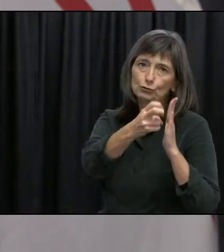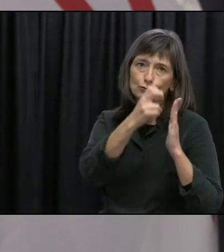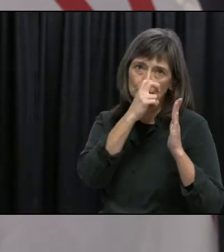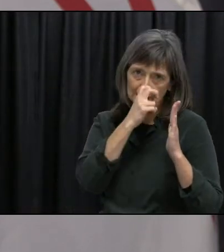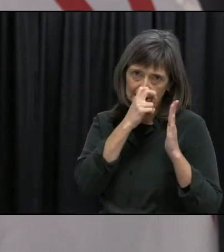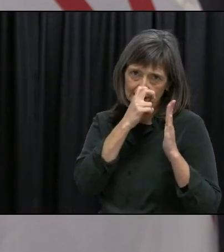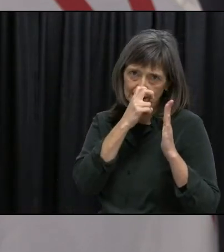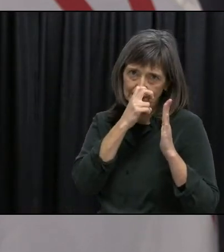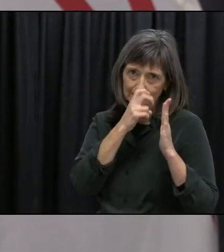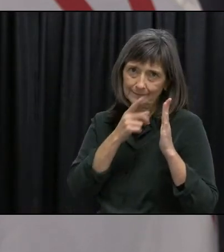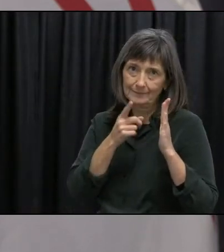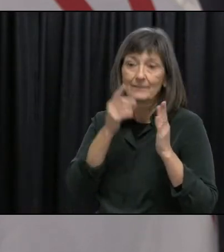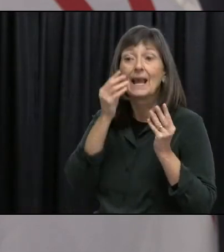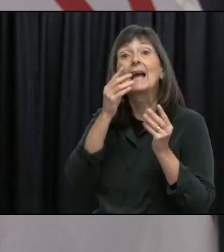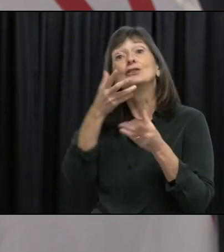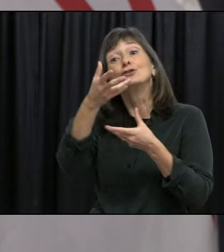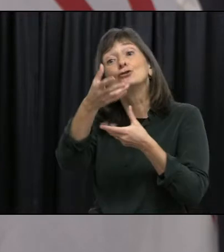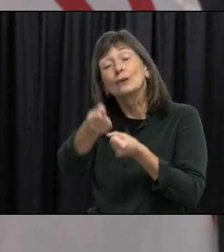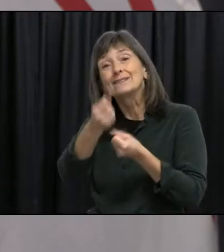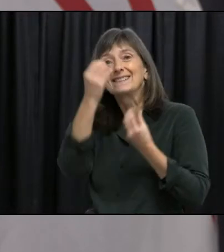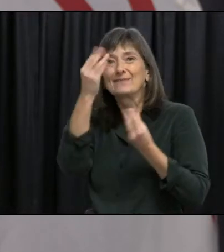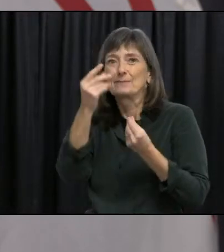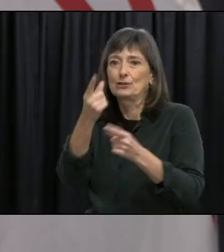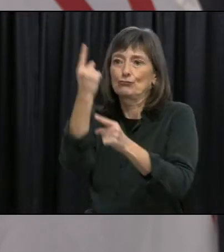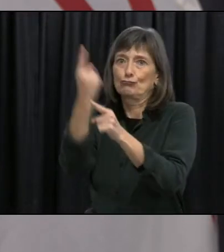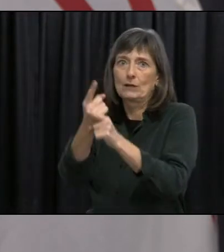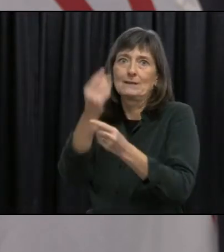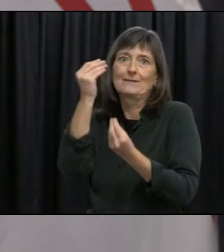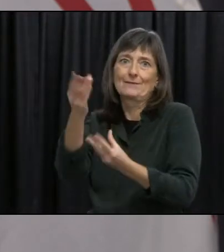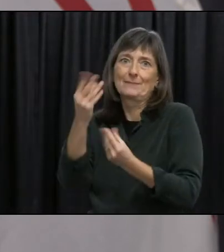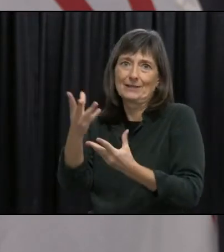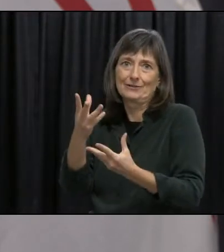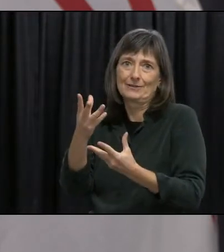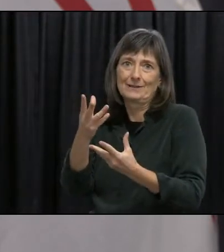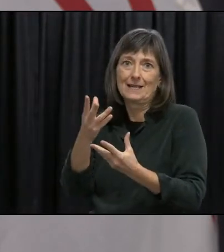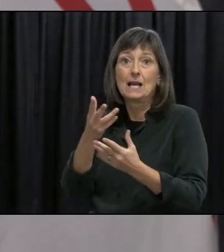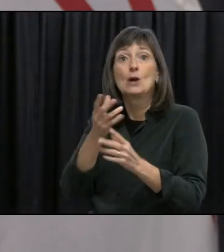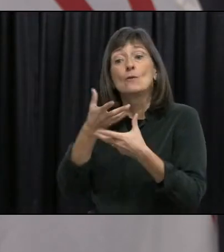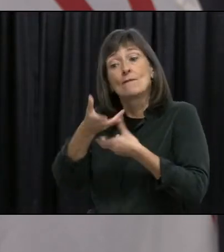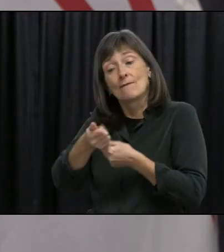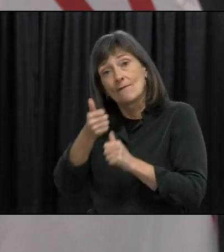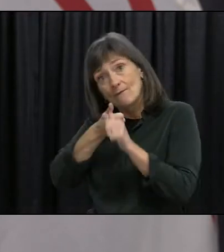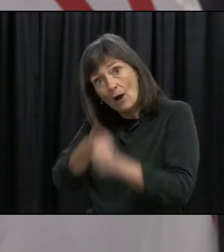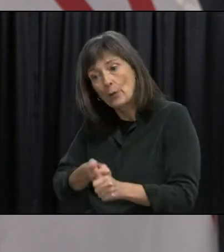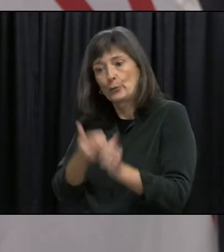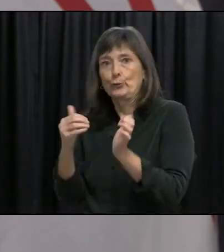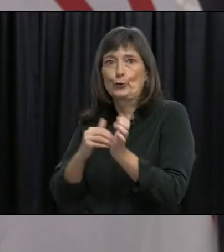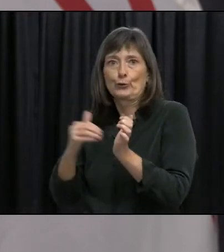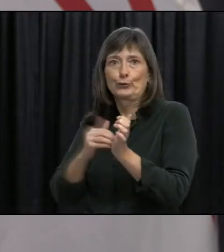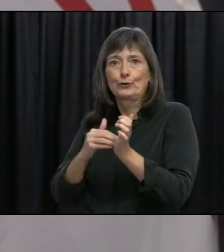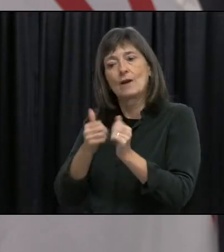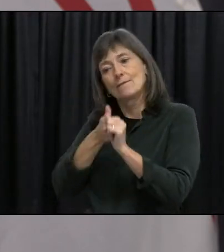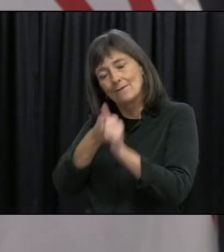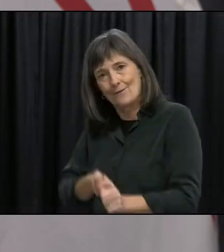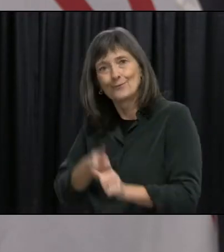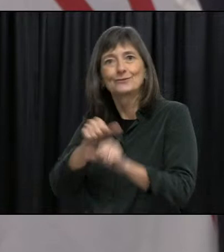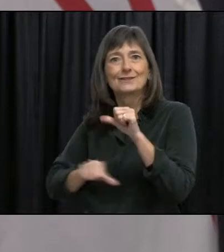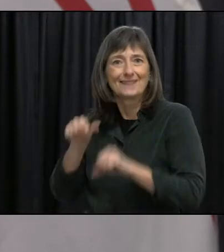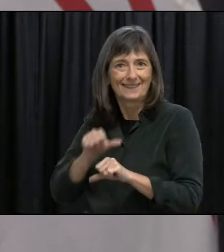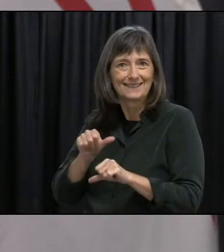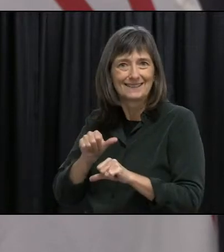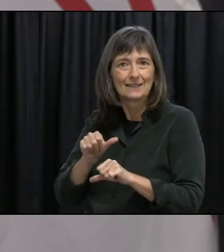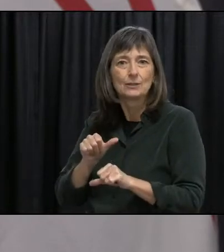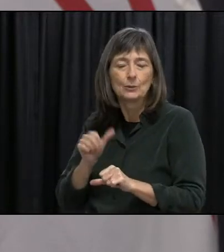act together based on medical advice, we will get through this challenge and future